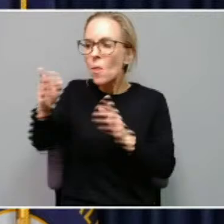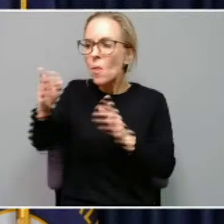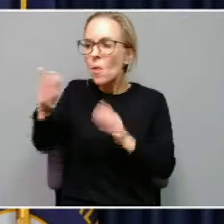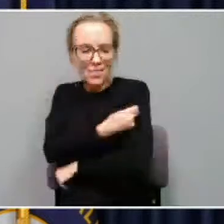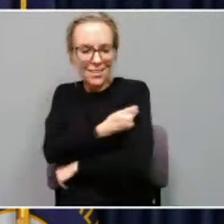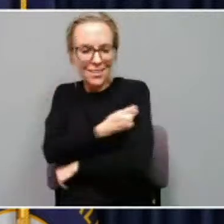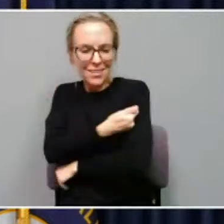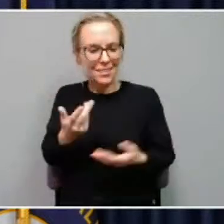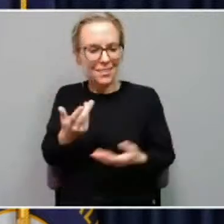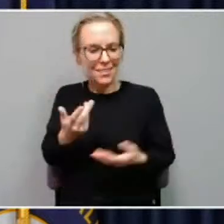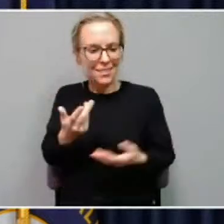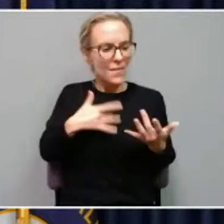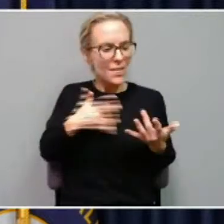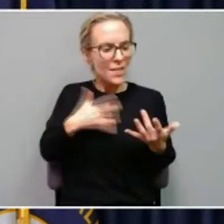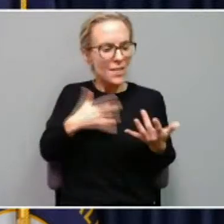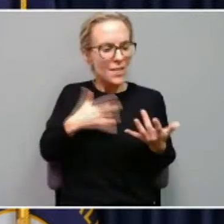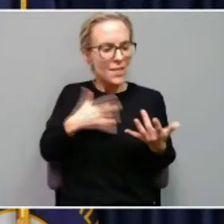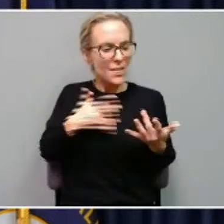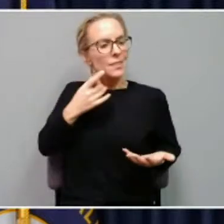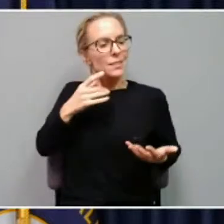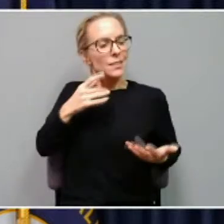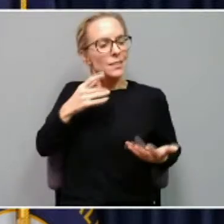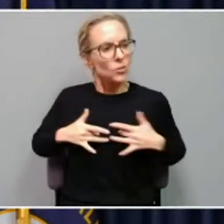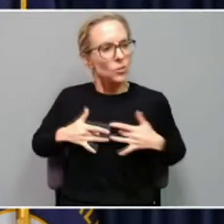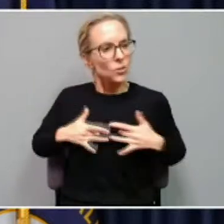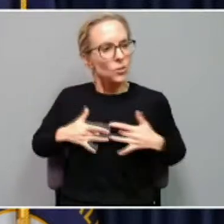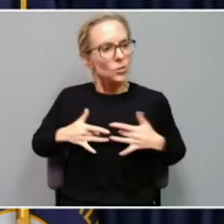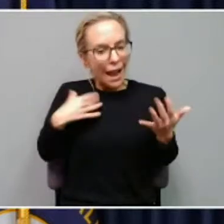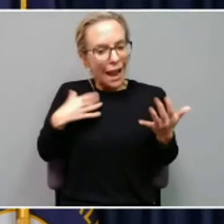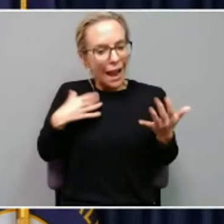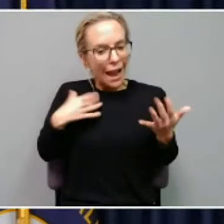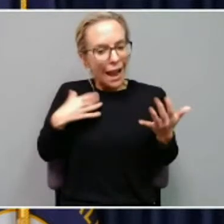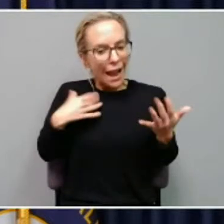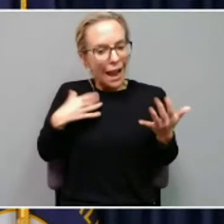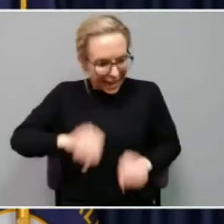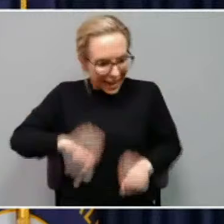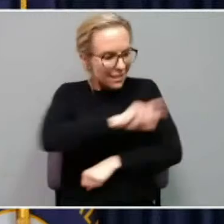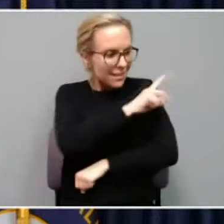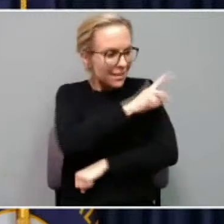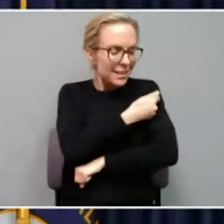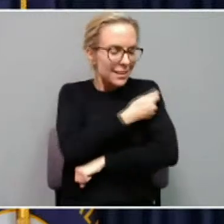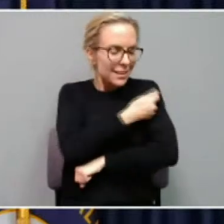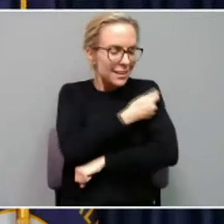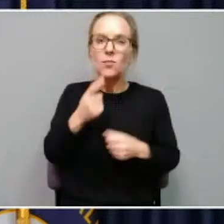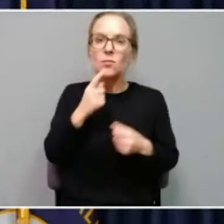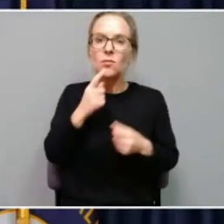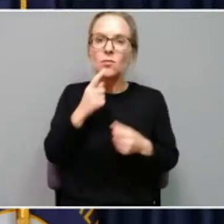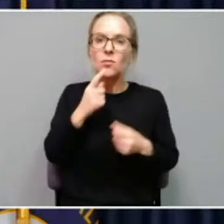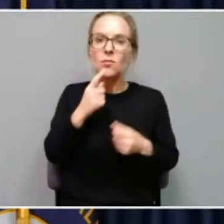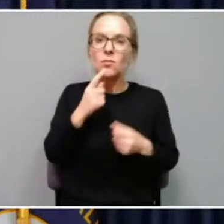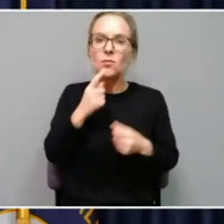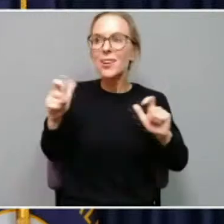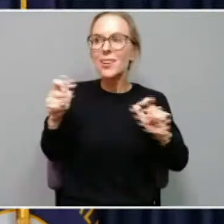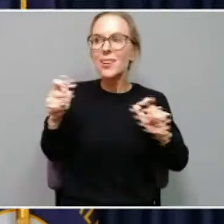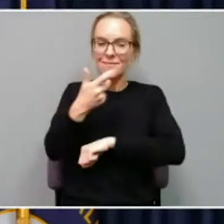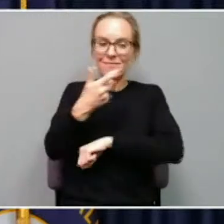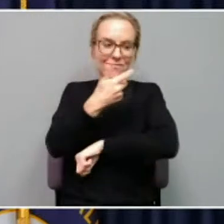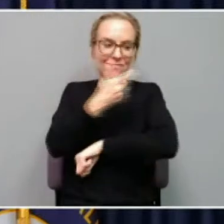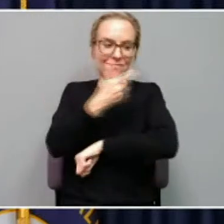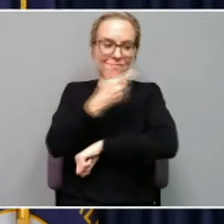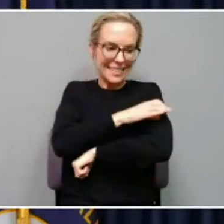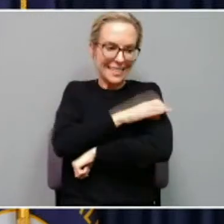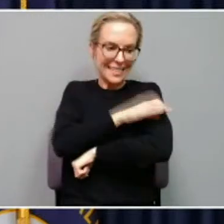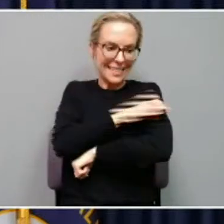joy for the opportunity to get it, and going to the large vaccine clinics was a moving experience